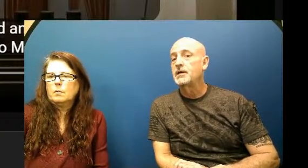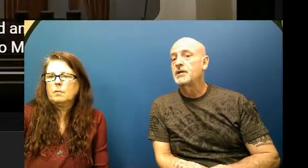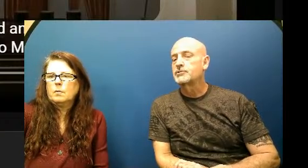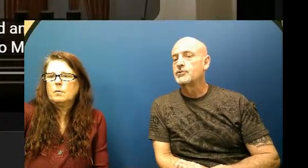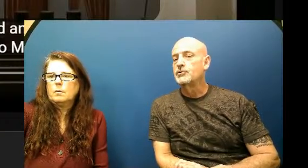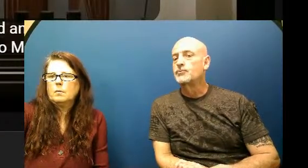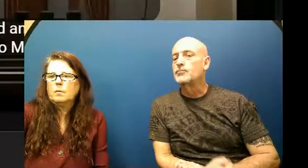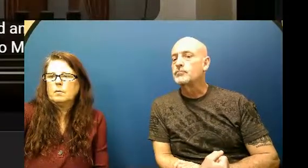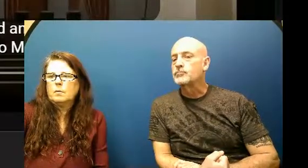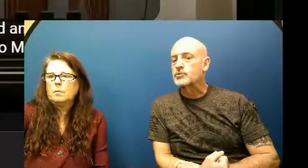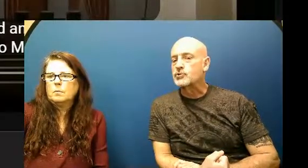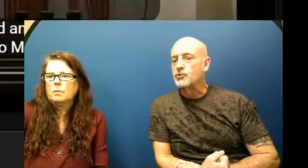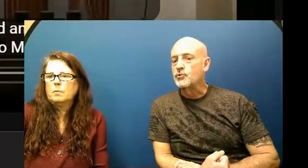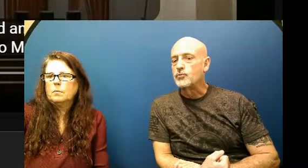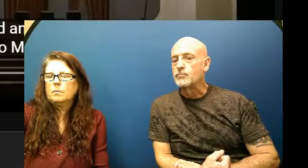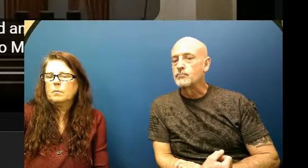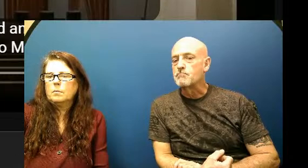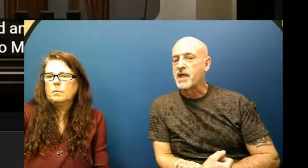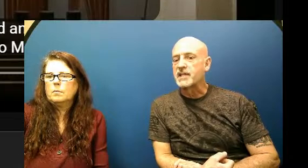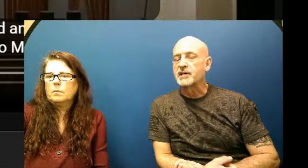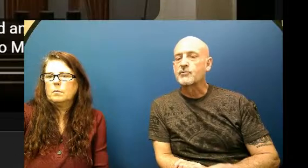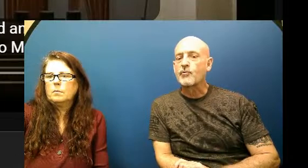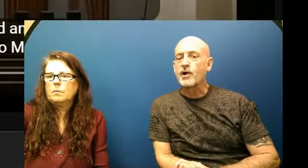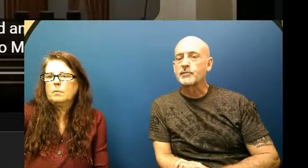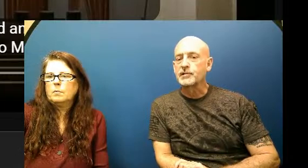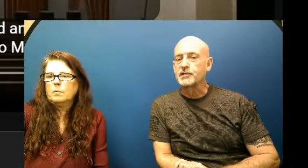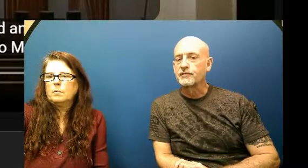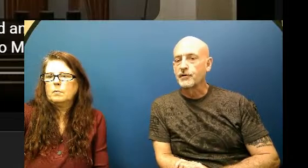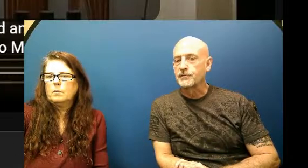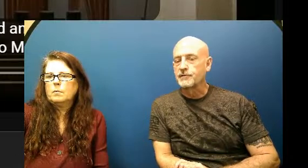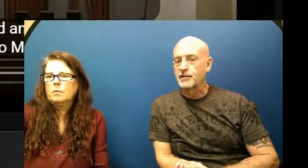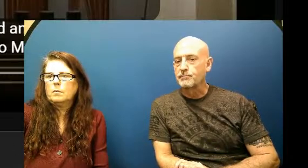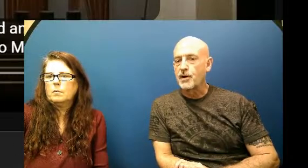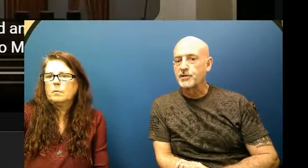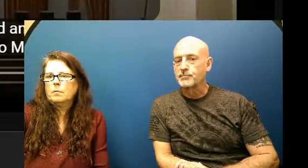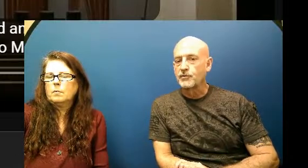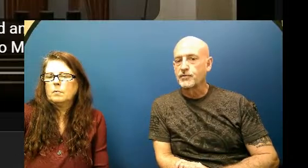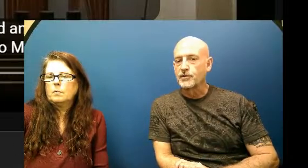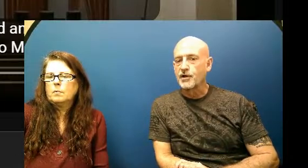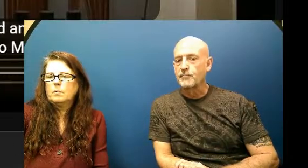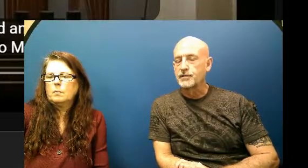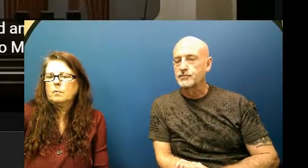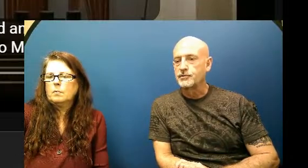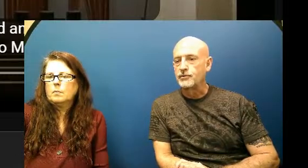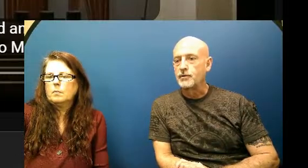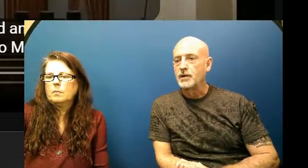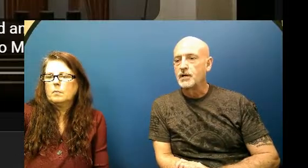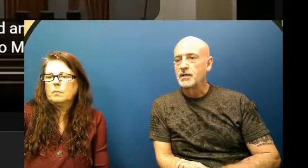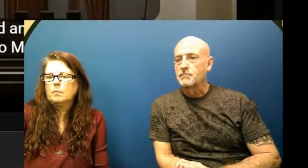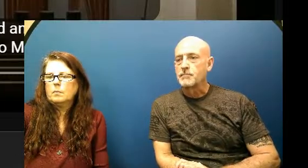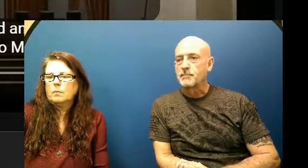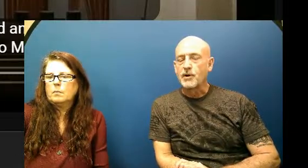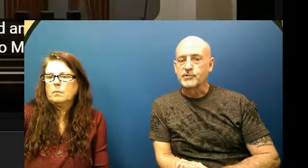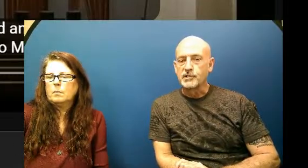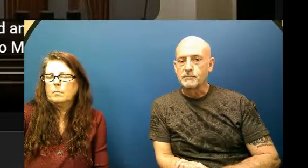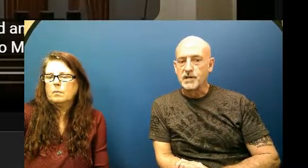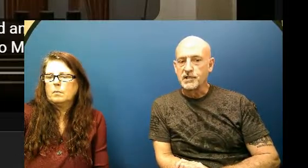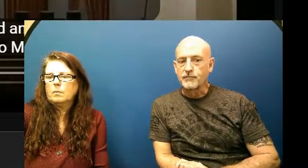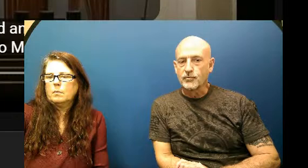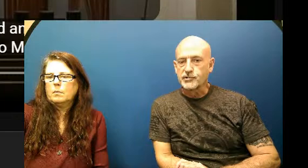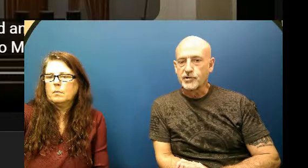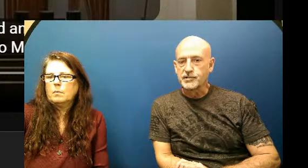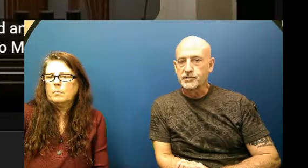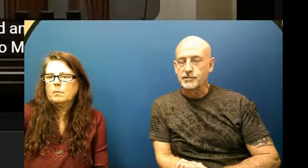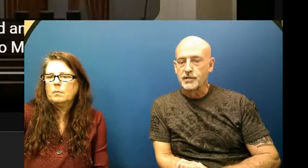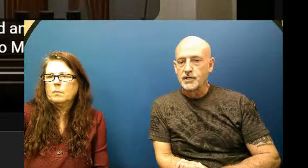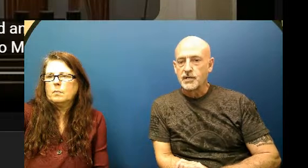that to make it incredibly difficult, if not impossible, for the government to impose any